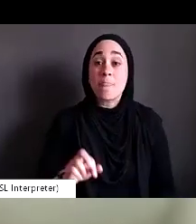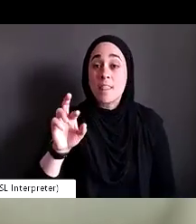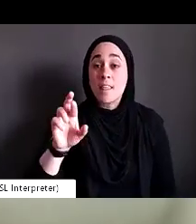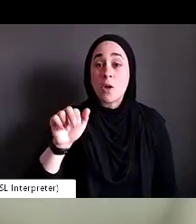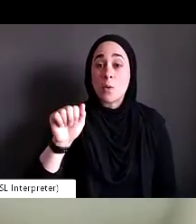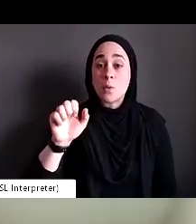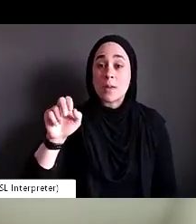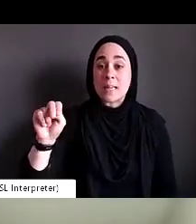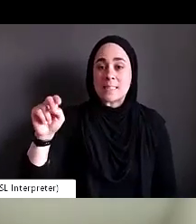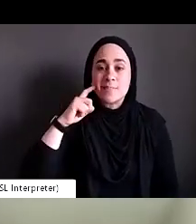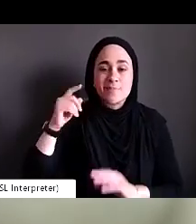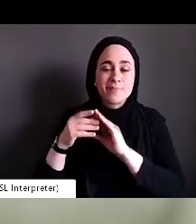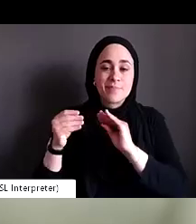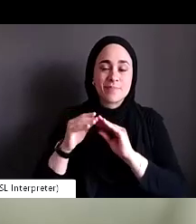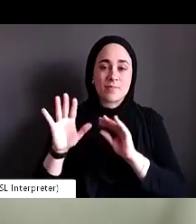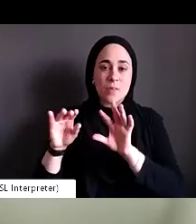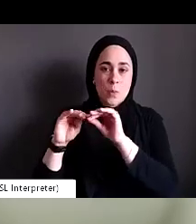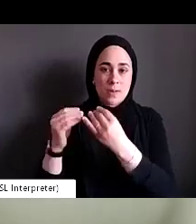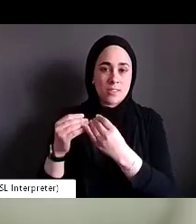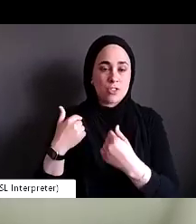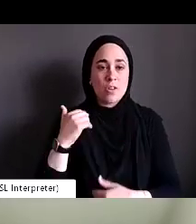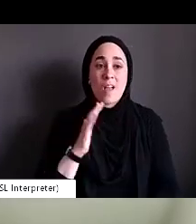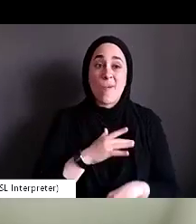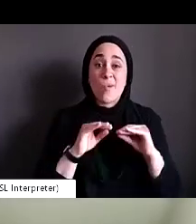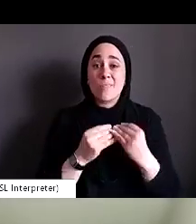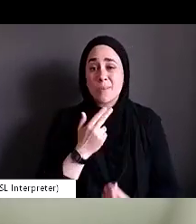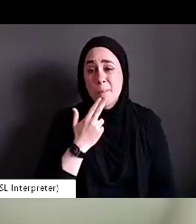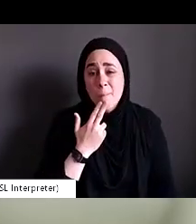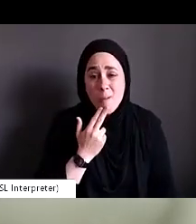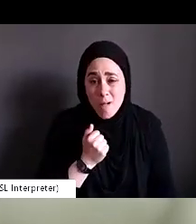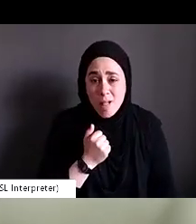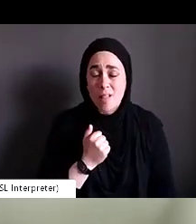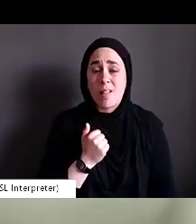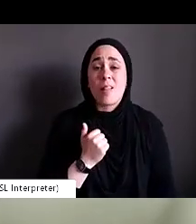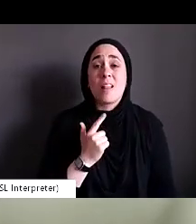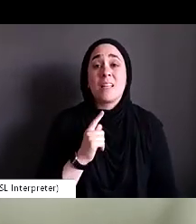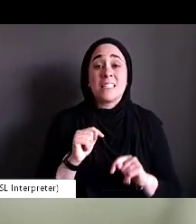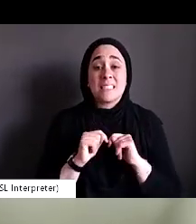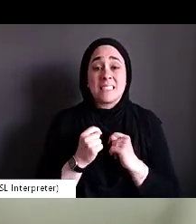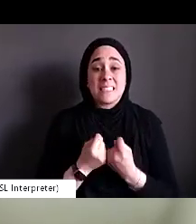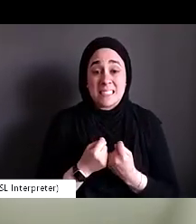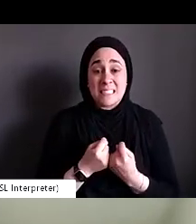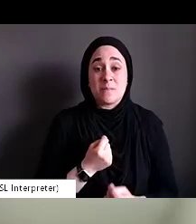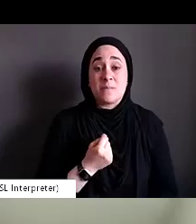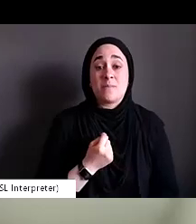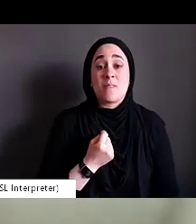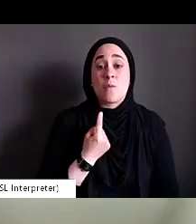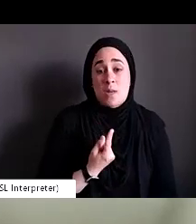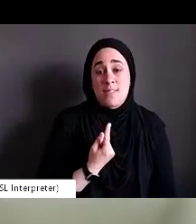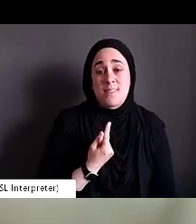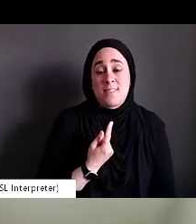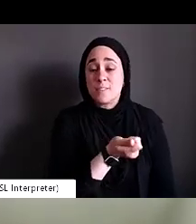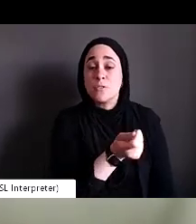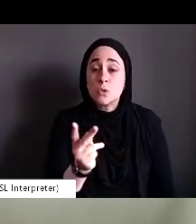mentioned about their organization, we are a very small organization. We have a team of 1 with several volunteers. We